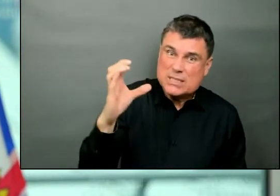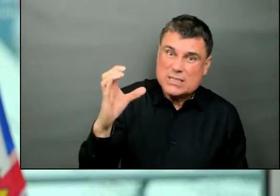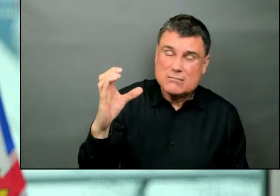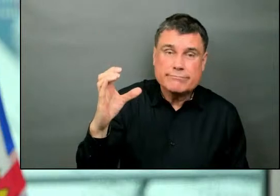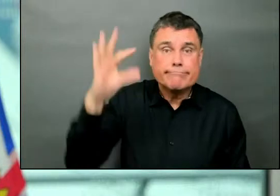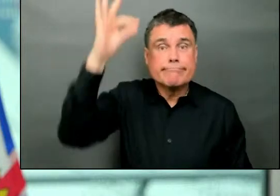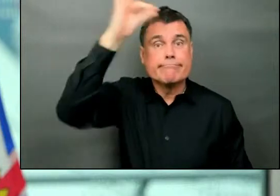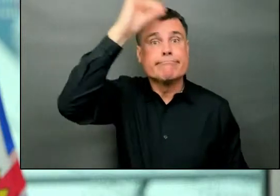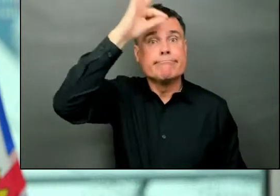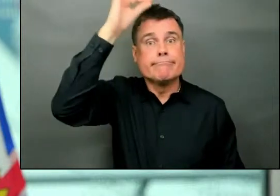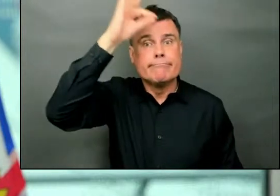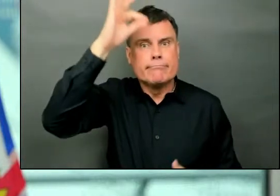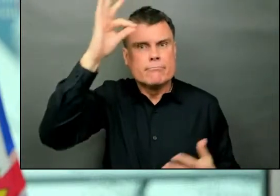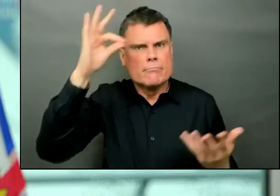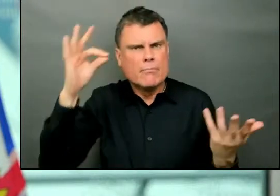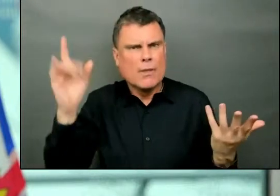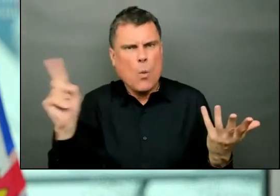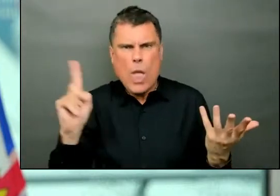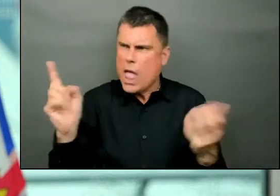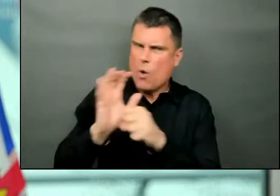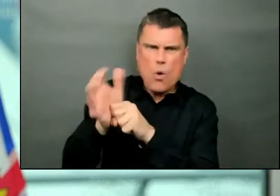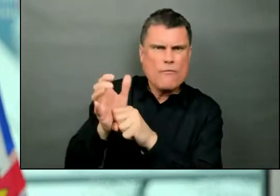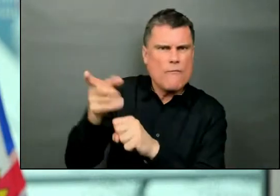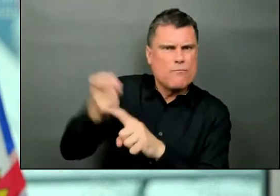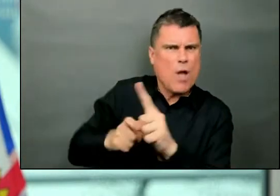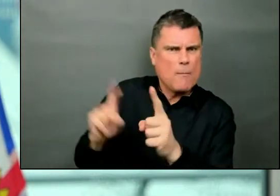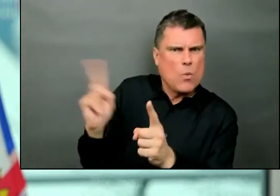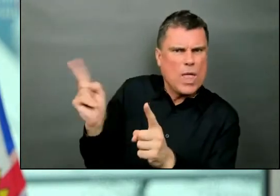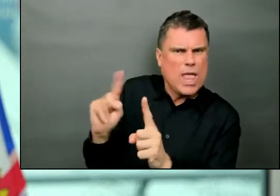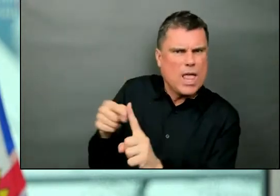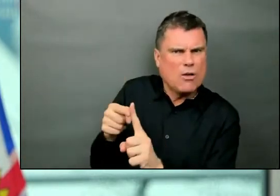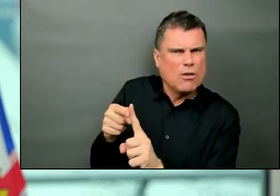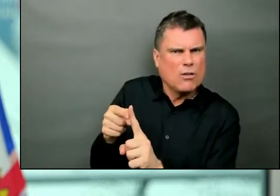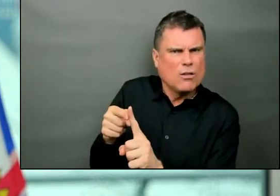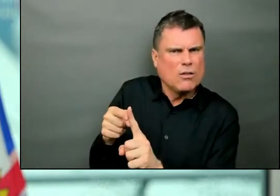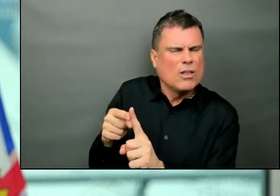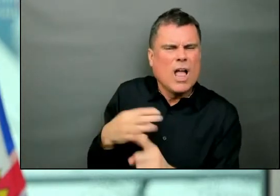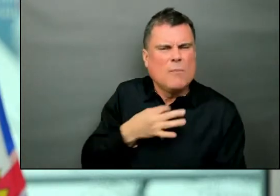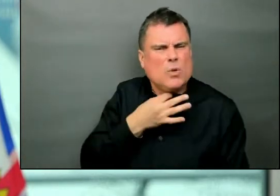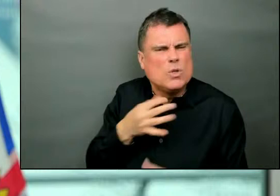And I'm just wondering, do you have a reproductive number for the island, and what are your